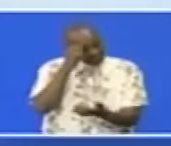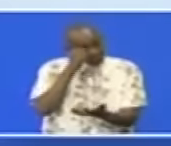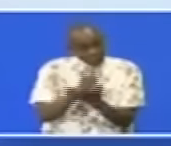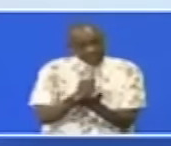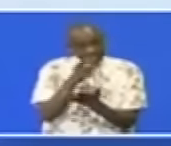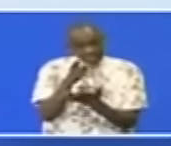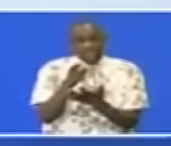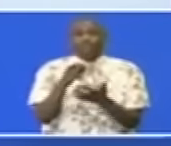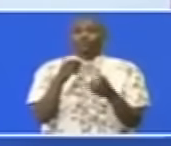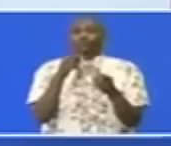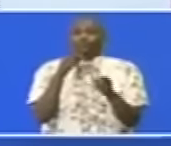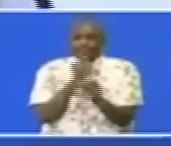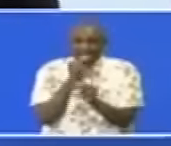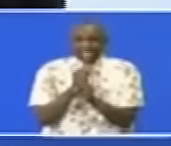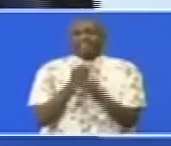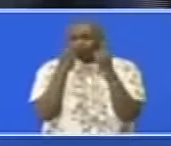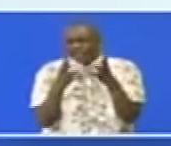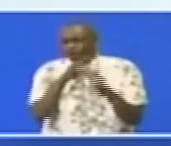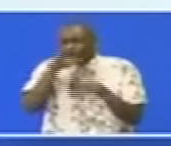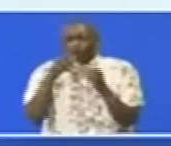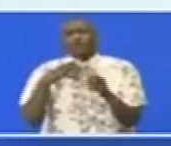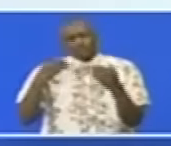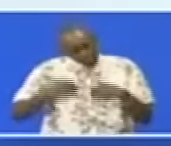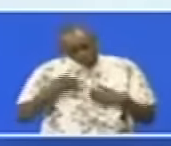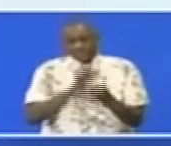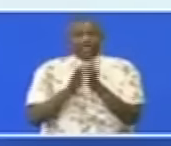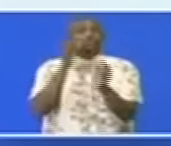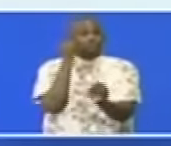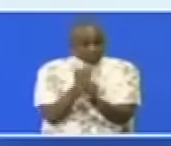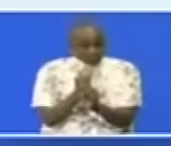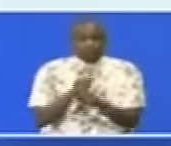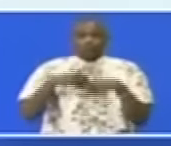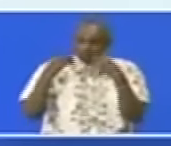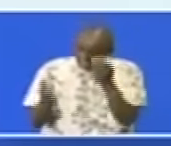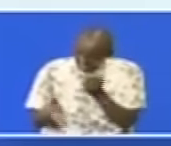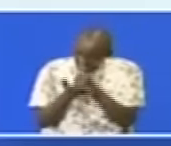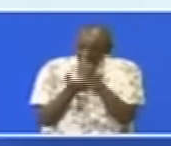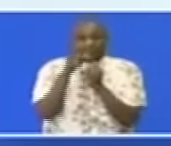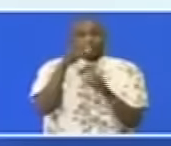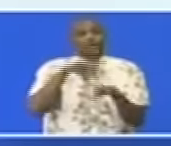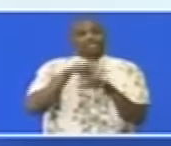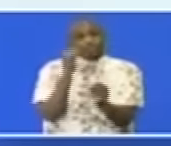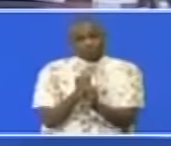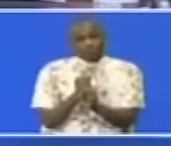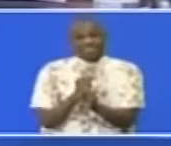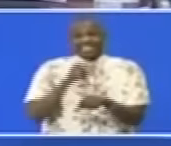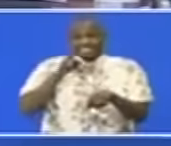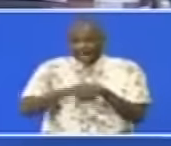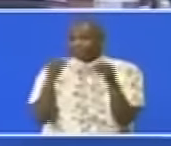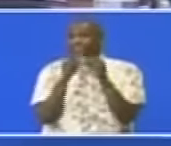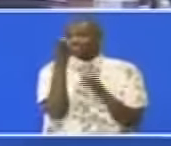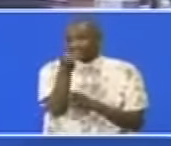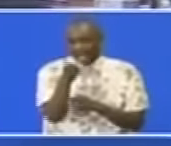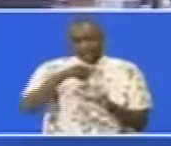is to maintain a database for all jobless youth to facilitate their employment. Also during the meeting, the cabinet approved the